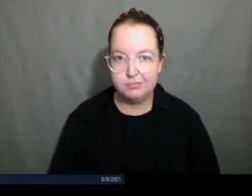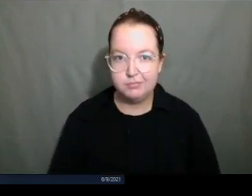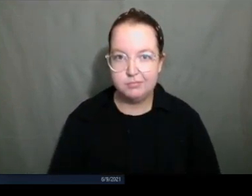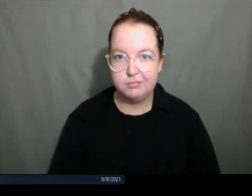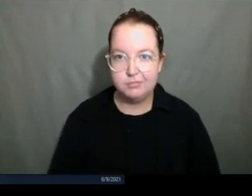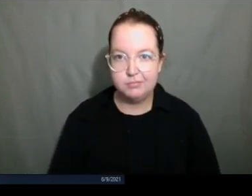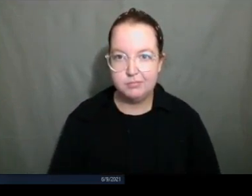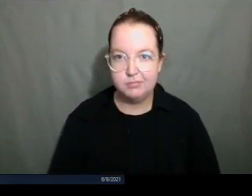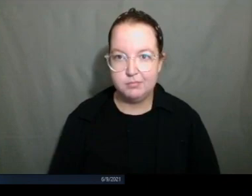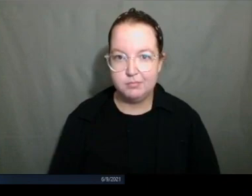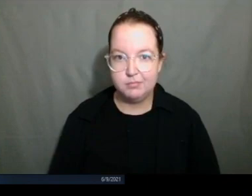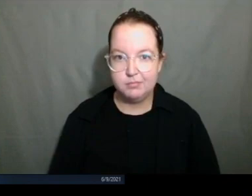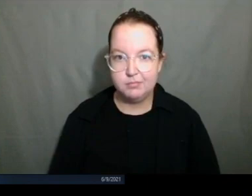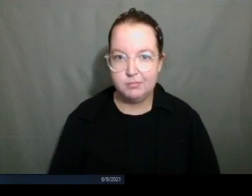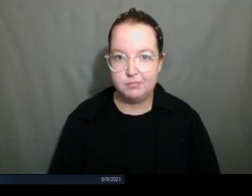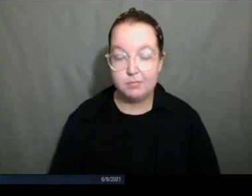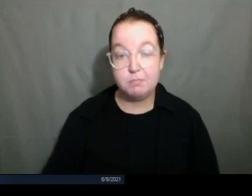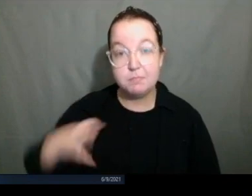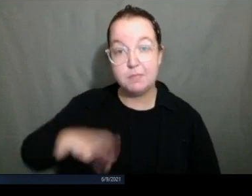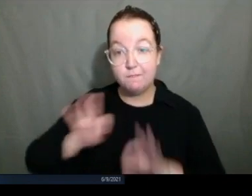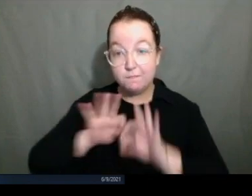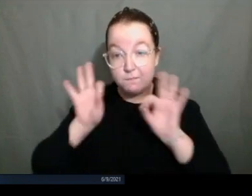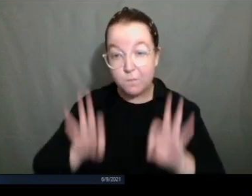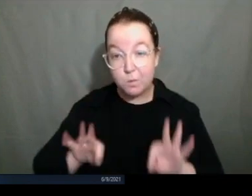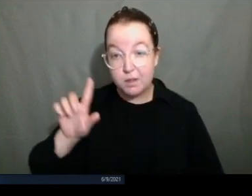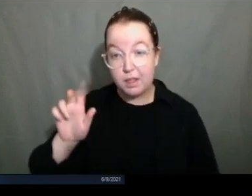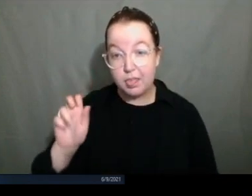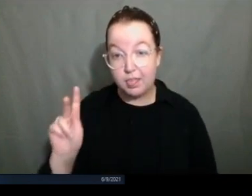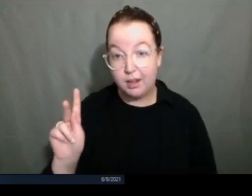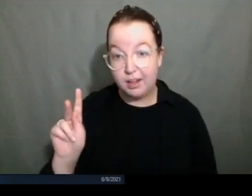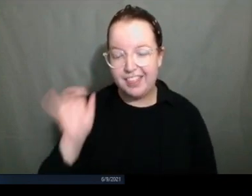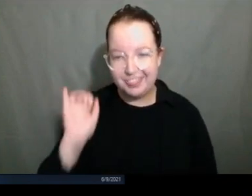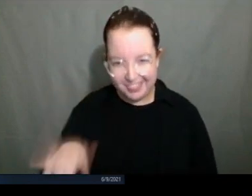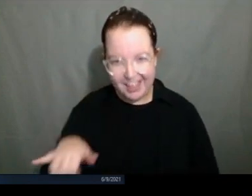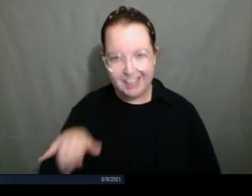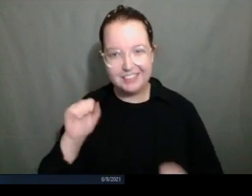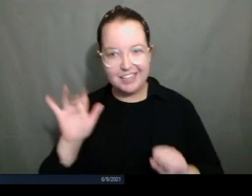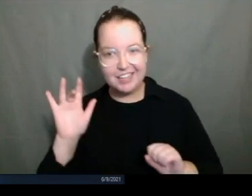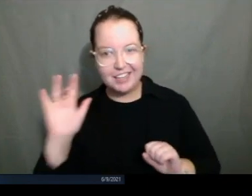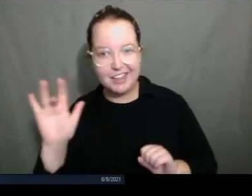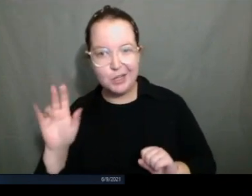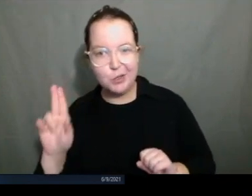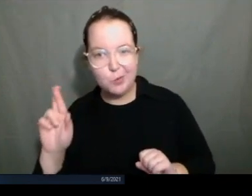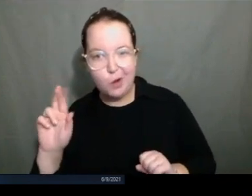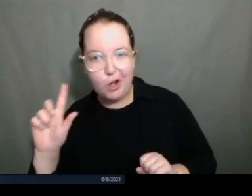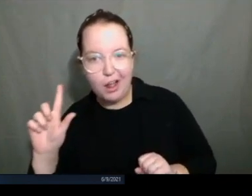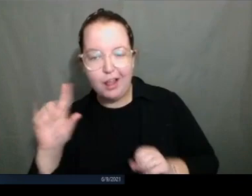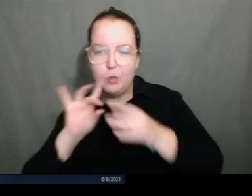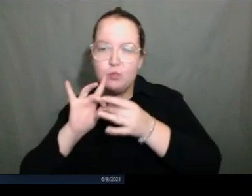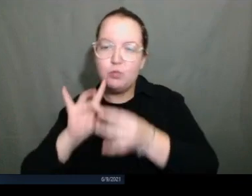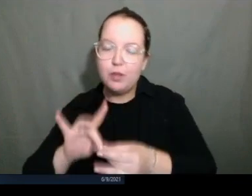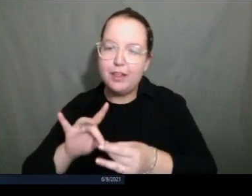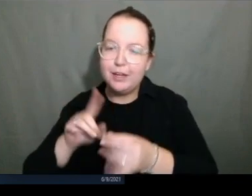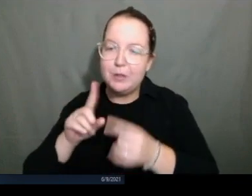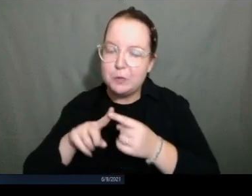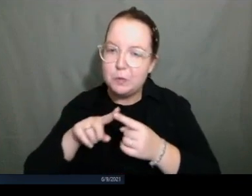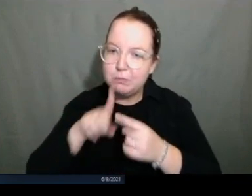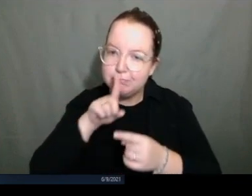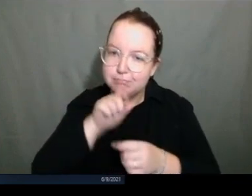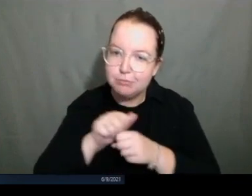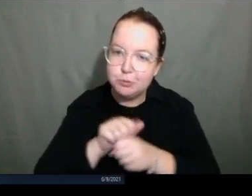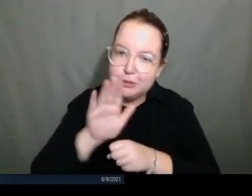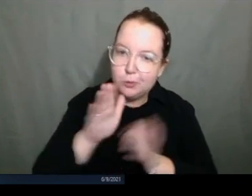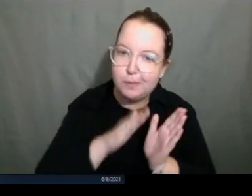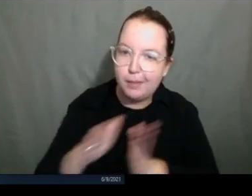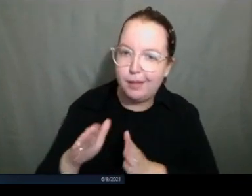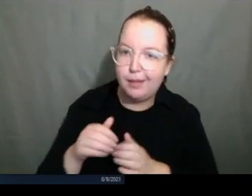Finally, we also have benefit forms and links, which is where you can access documents and URLs about the plans that you're enrolled in. So if you had